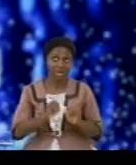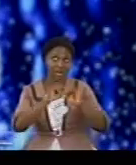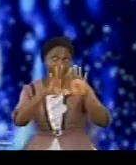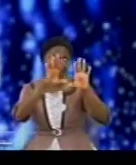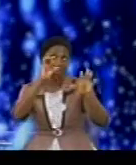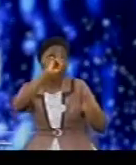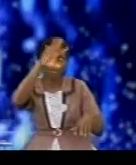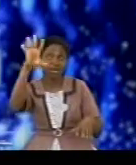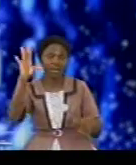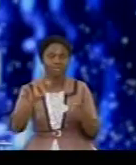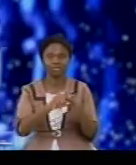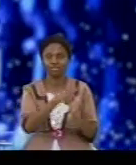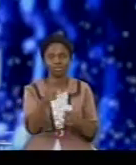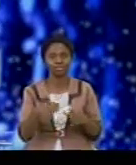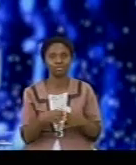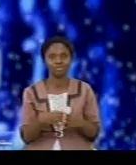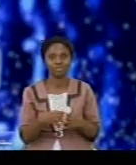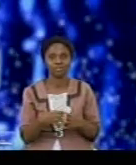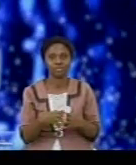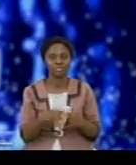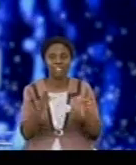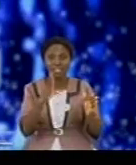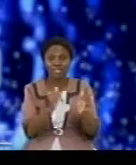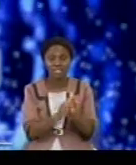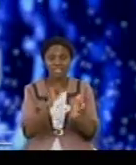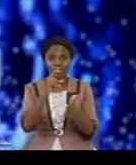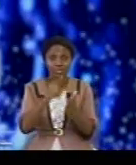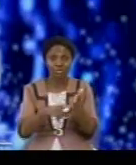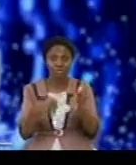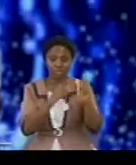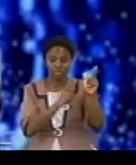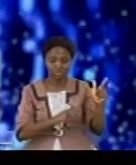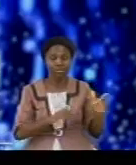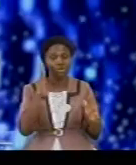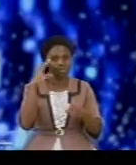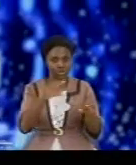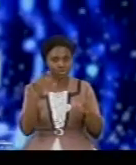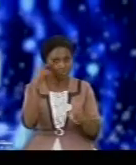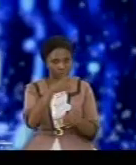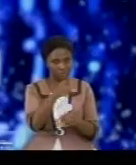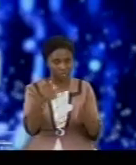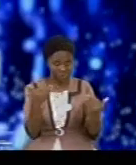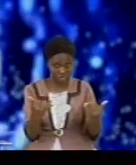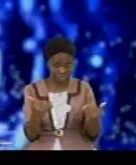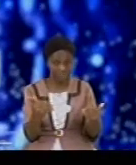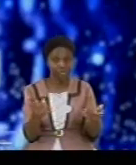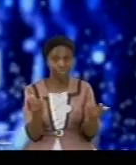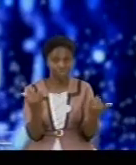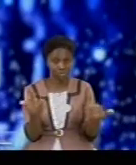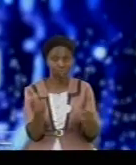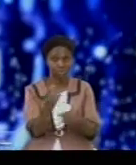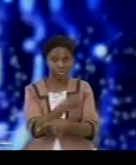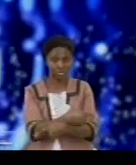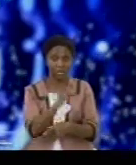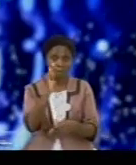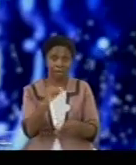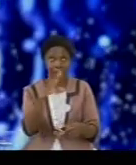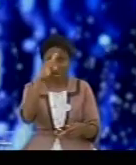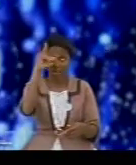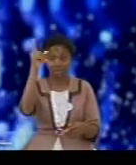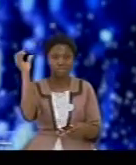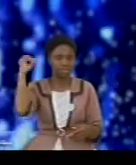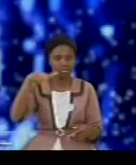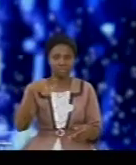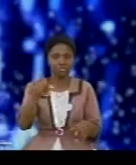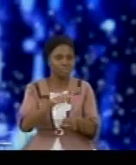longer in darkness. And that the Lord will do for you, even today, by his grace. You don't need to postpone it. You don't need to procrastinate about it. God